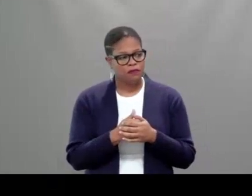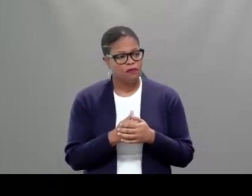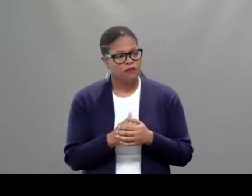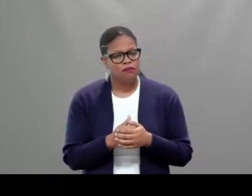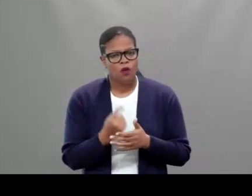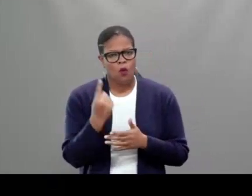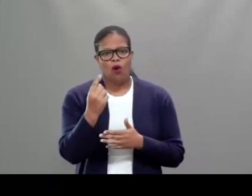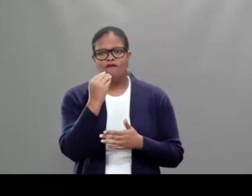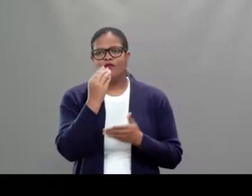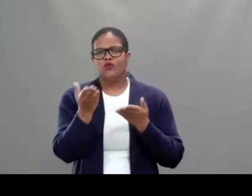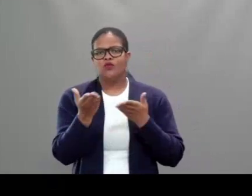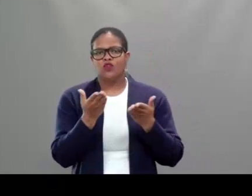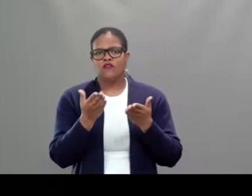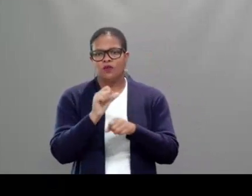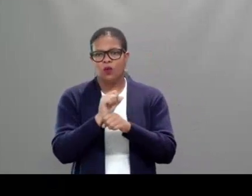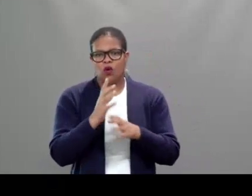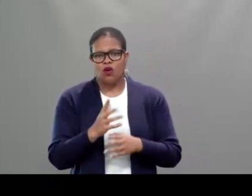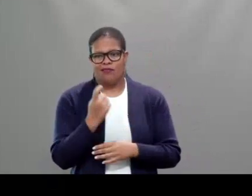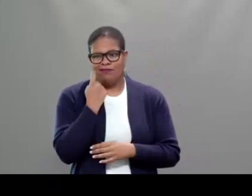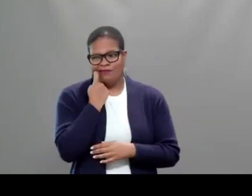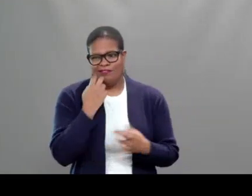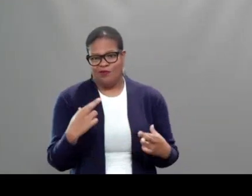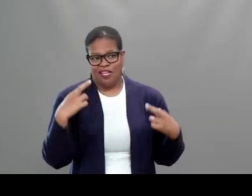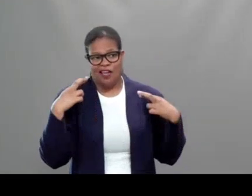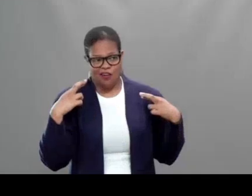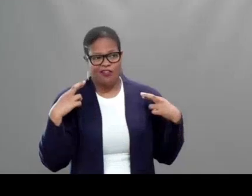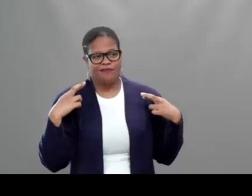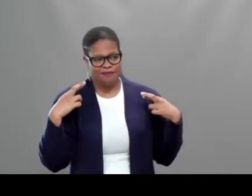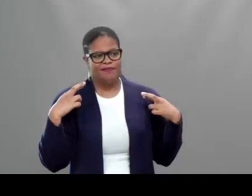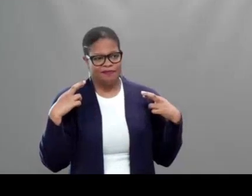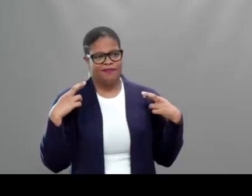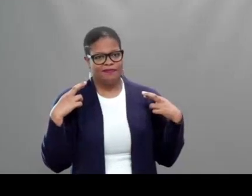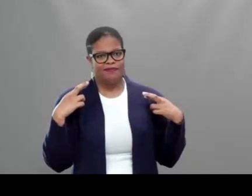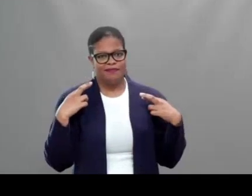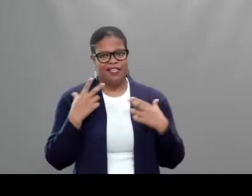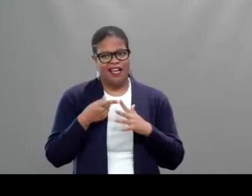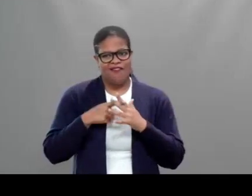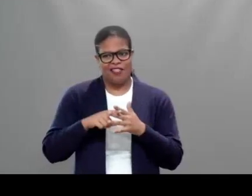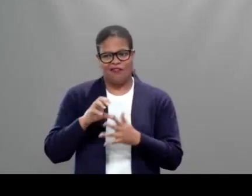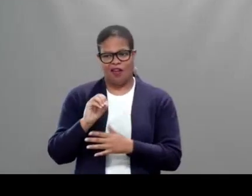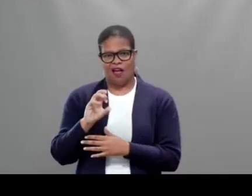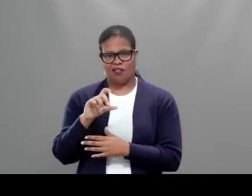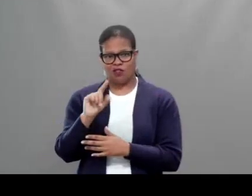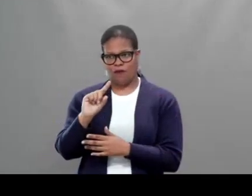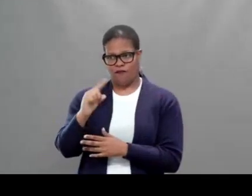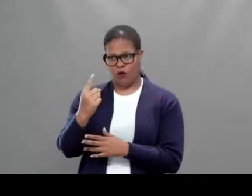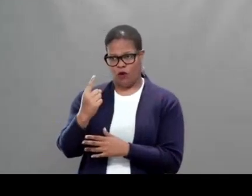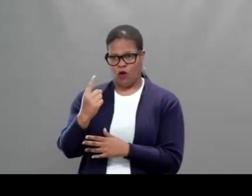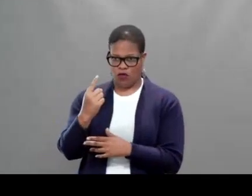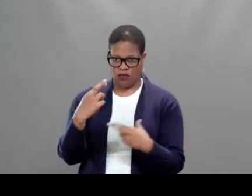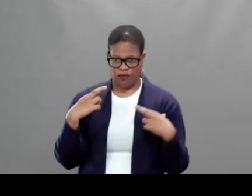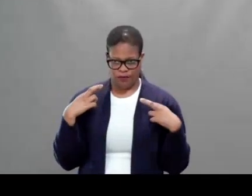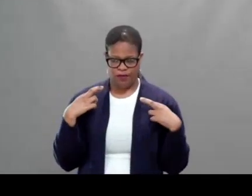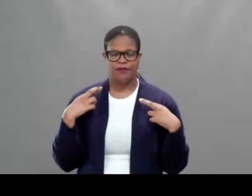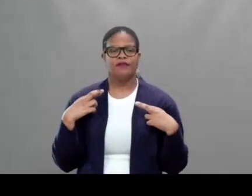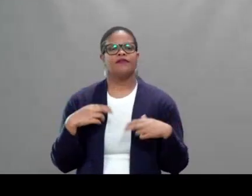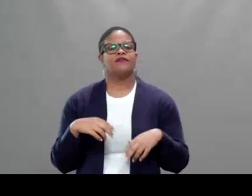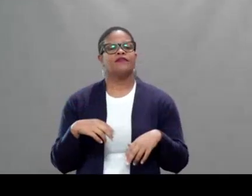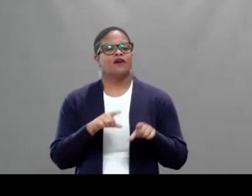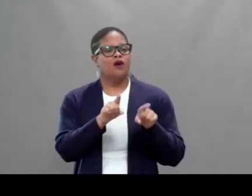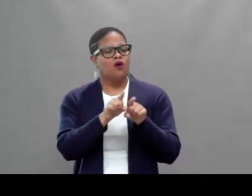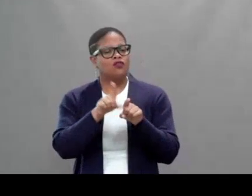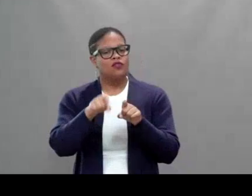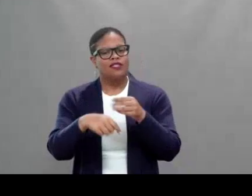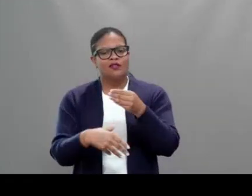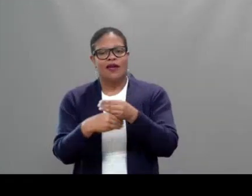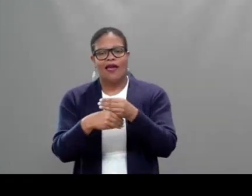service workers just retired as effective as October 1st. We also need to